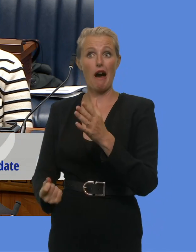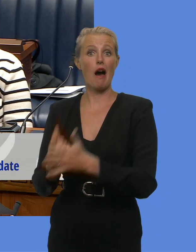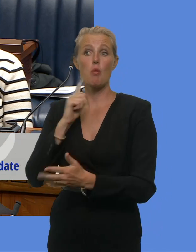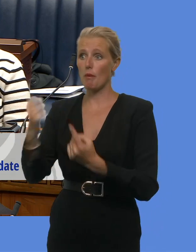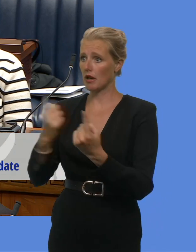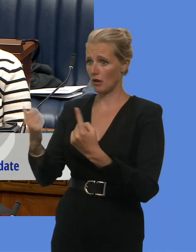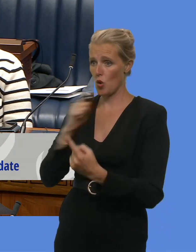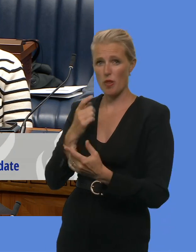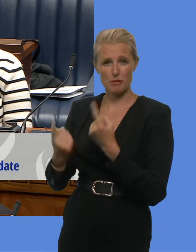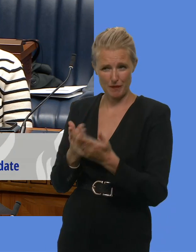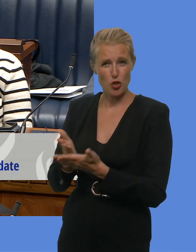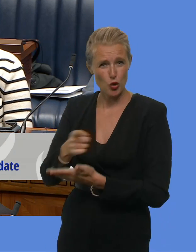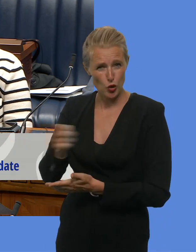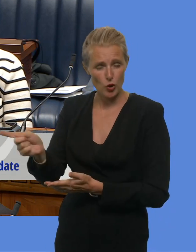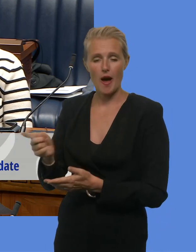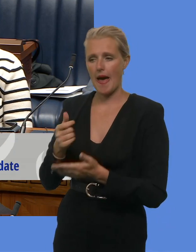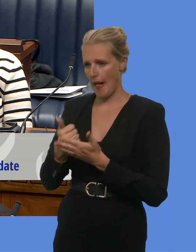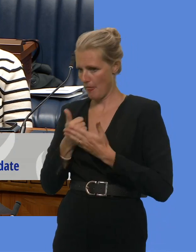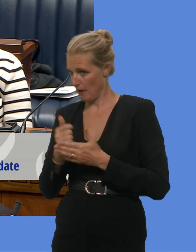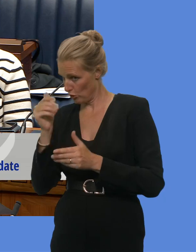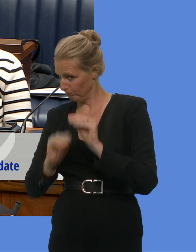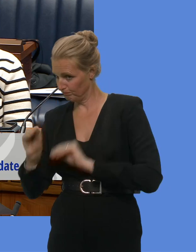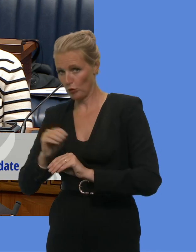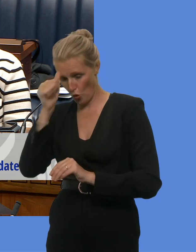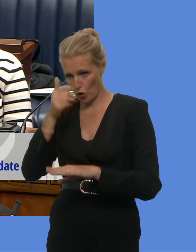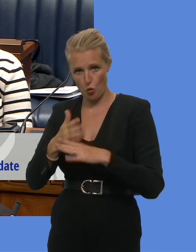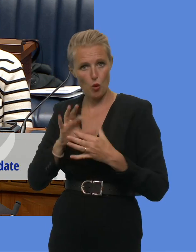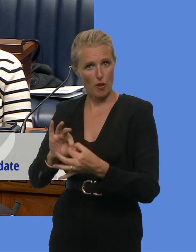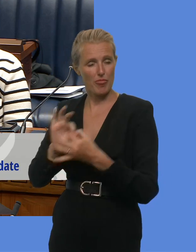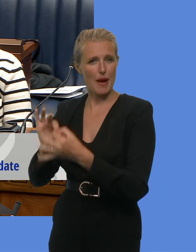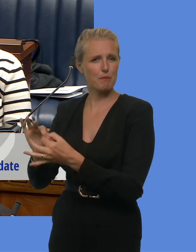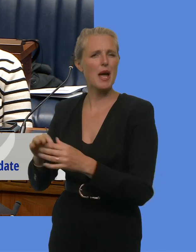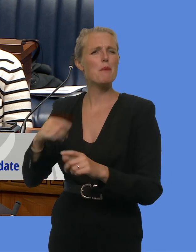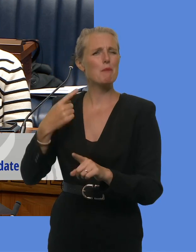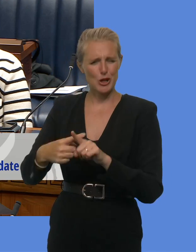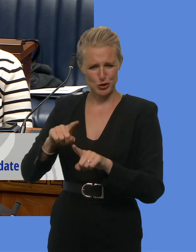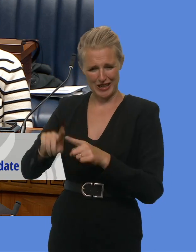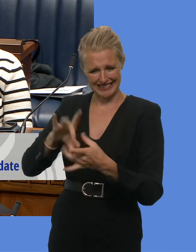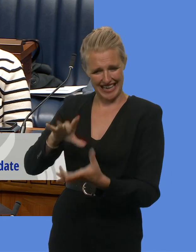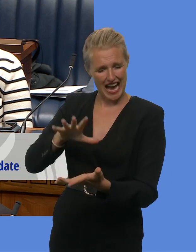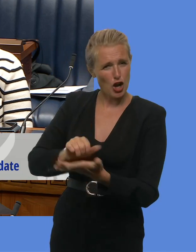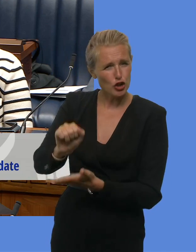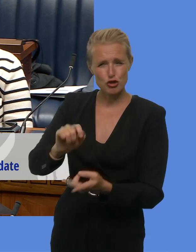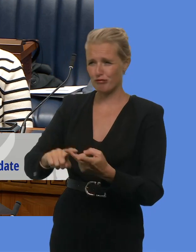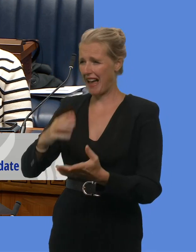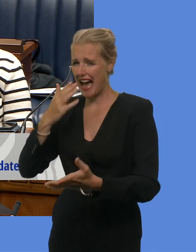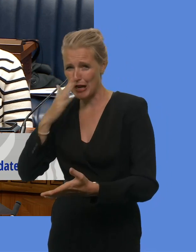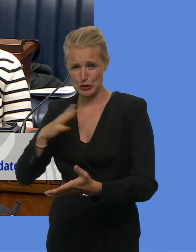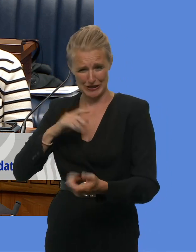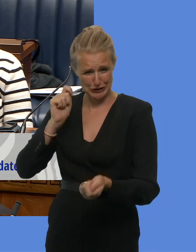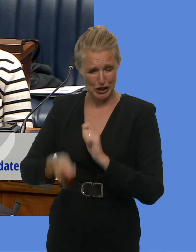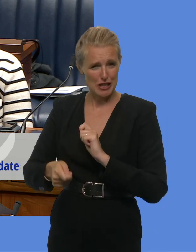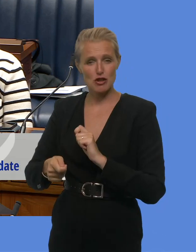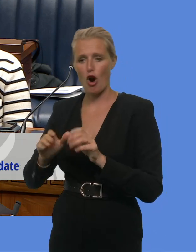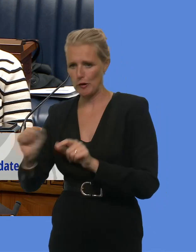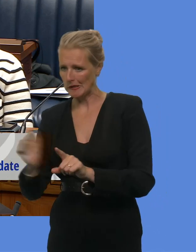in these situations, but also to tackle and change some of the cultural aspects around the attitudes that need to be addressed.